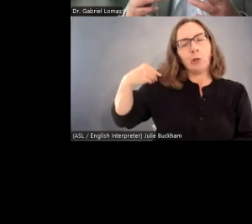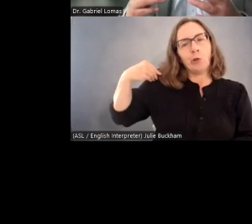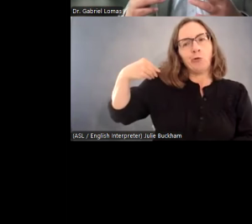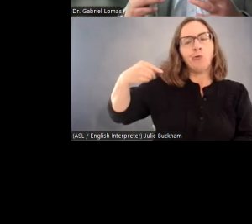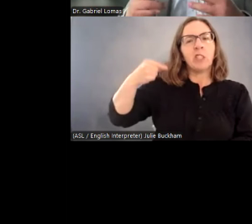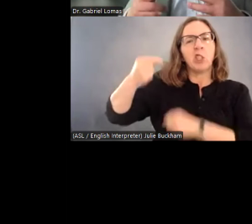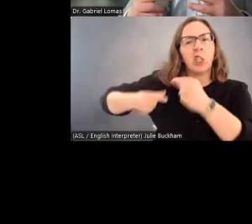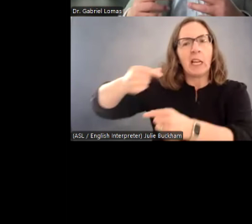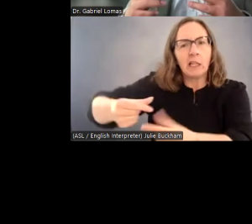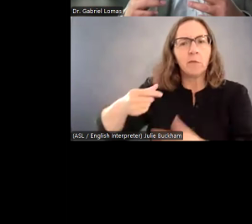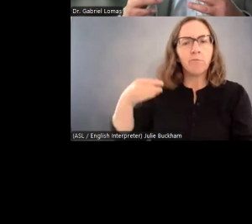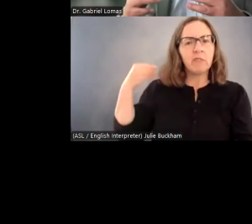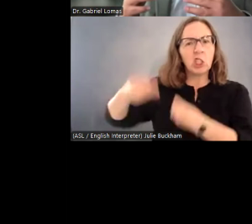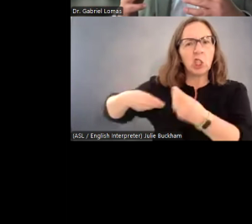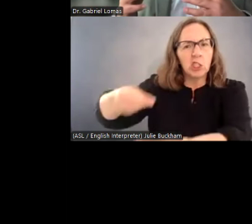deafness too,